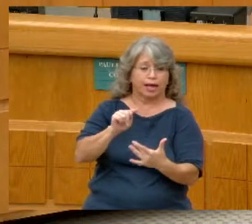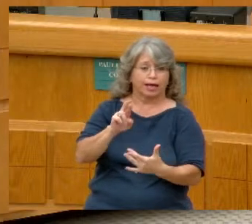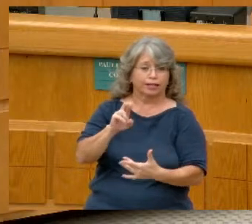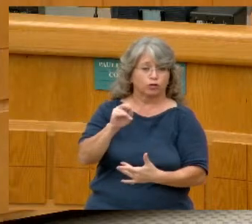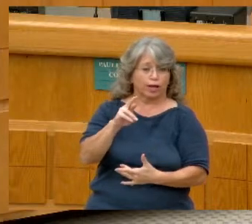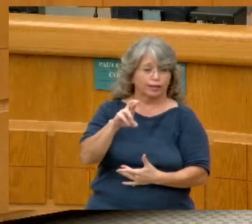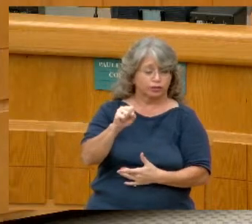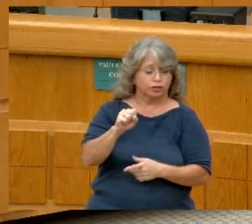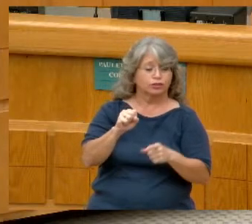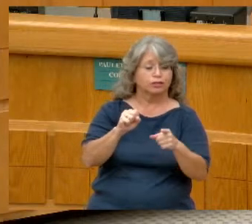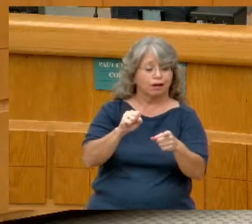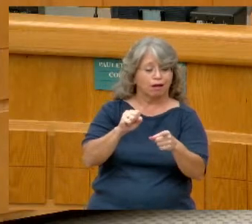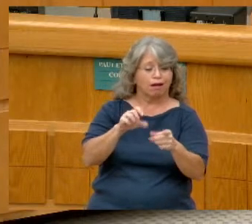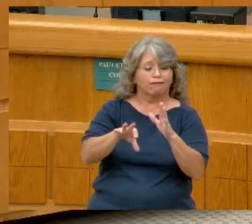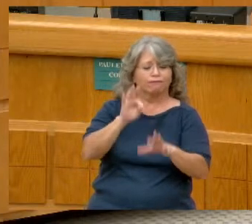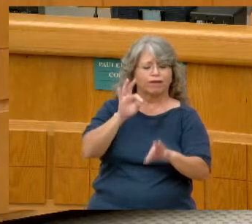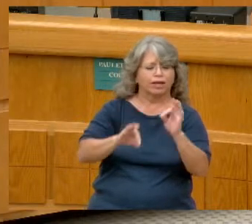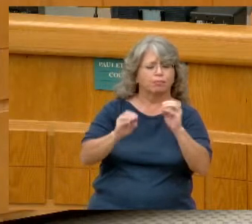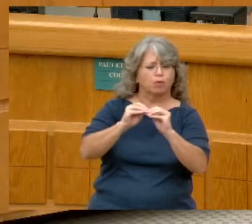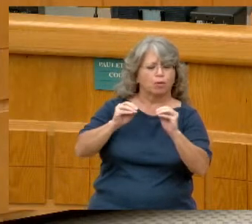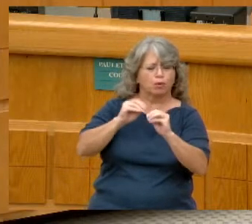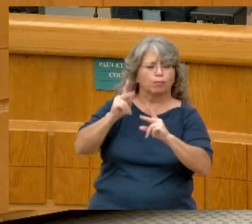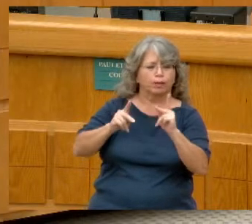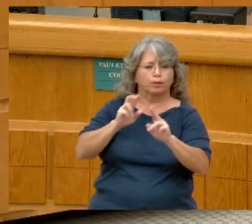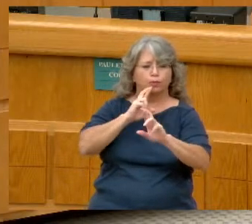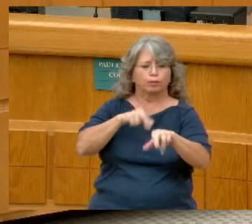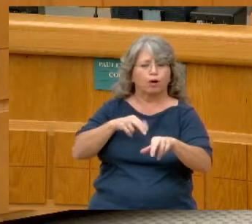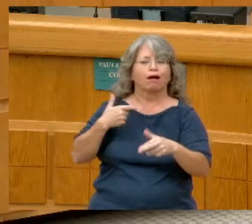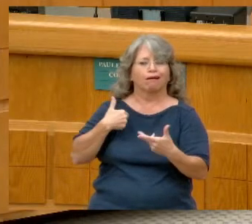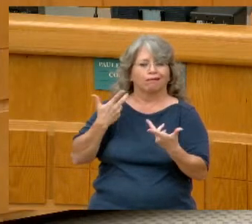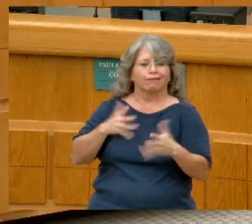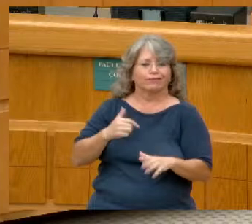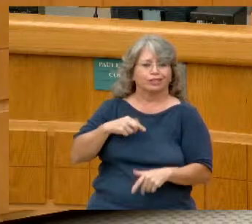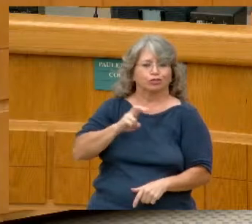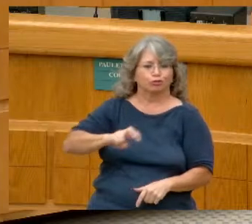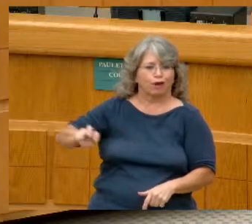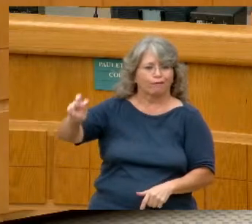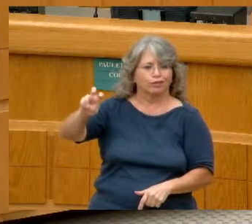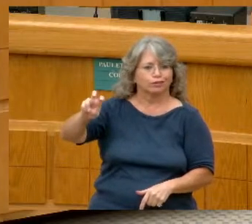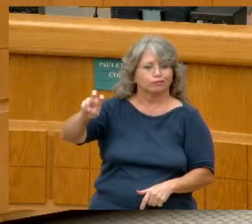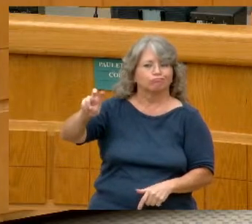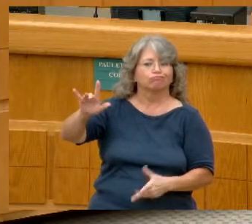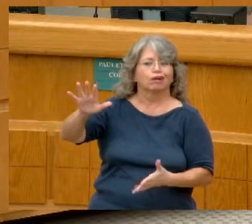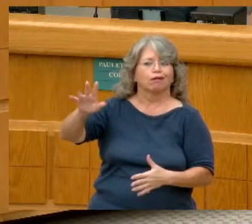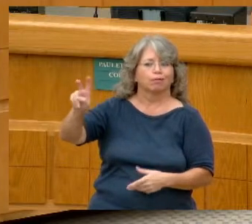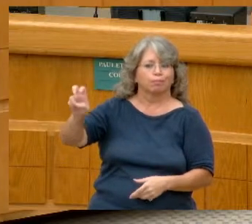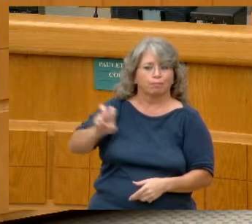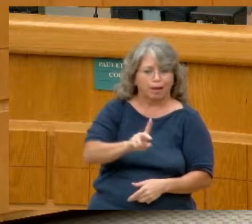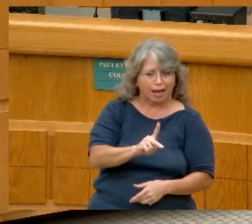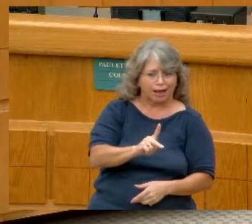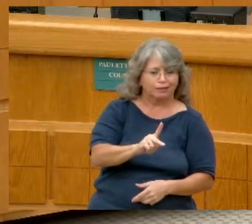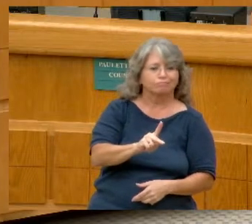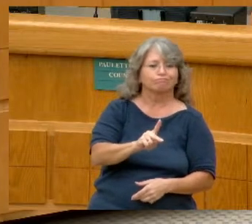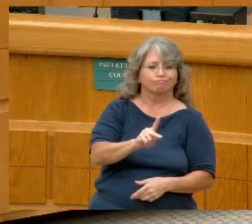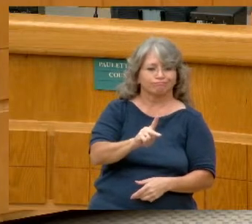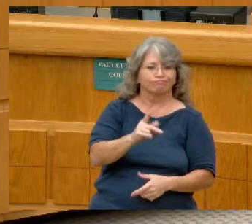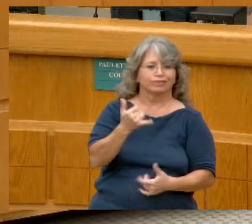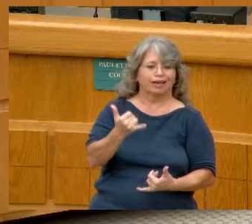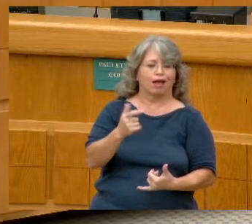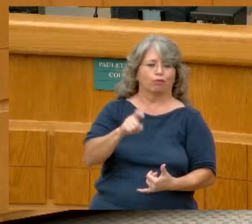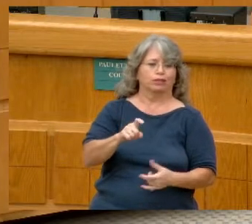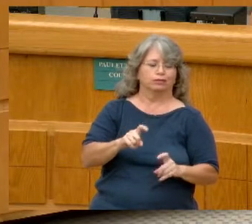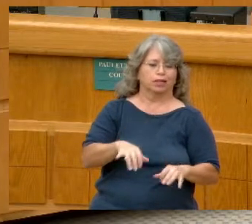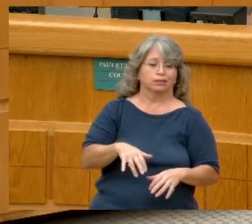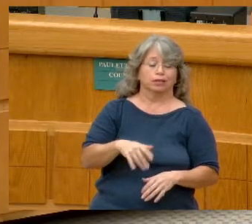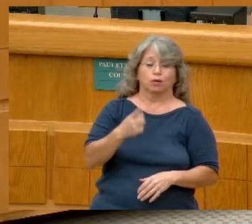traveled and are coming back to Nueces County and asking to be tested. We saw a whole family that traveled to El Paso for a